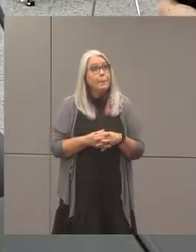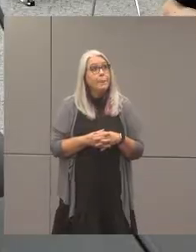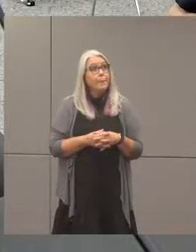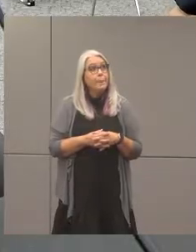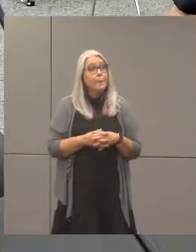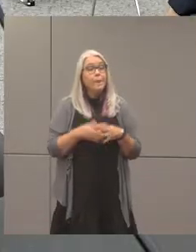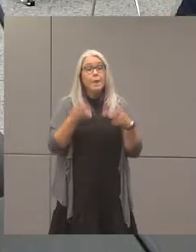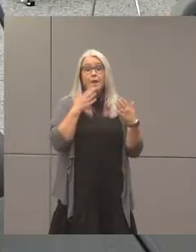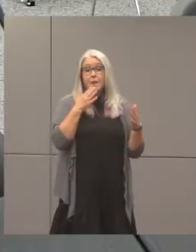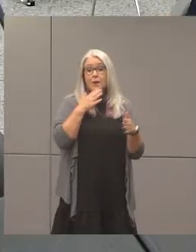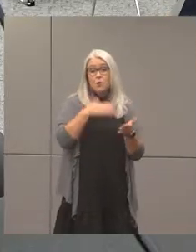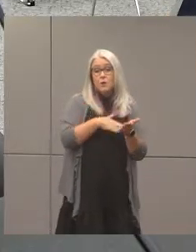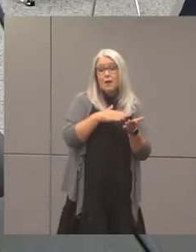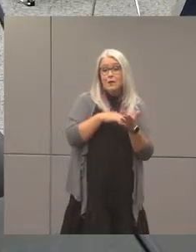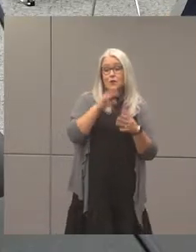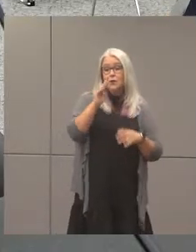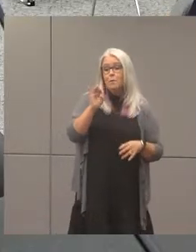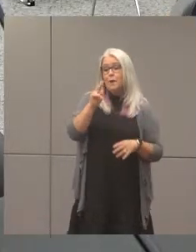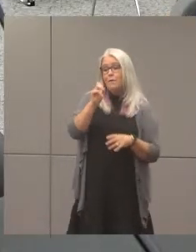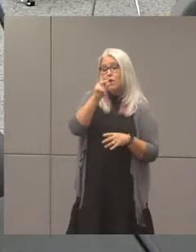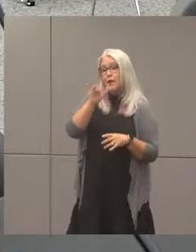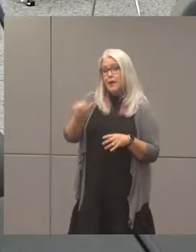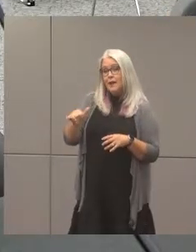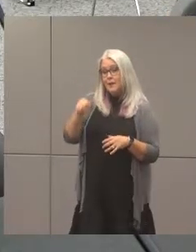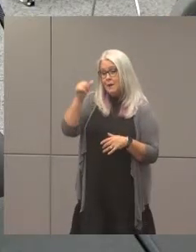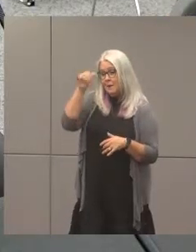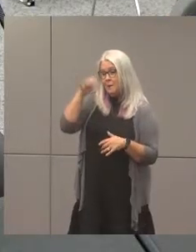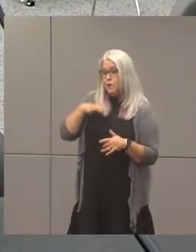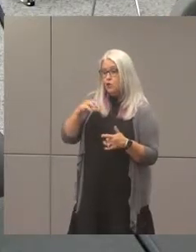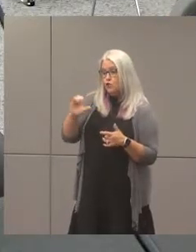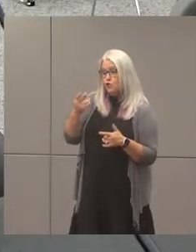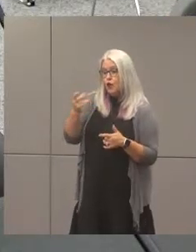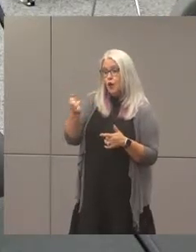Thank you, Dr. Beverly. Mr. Chairman, esteemed board.